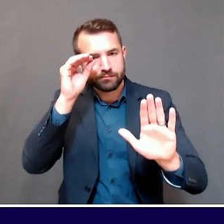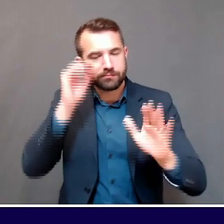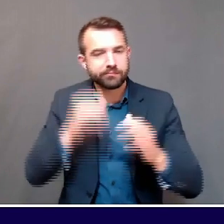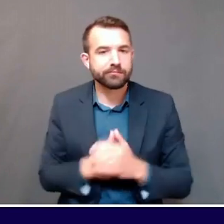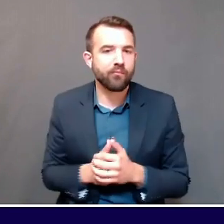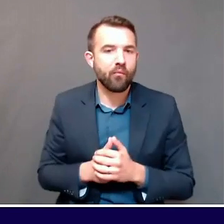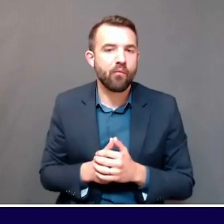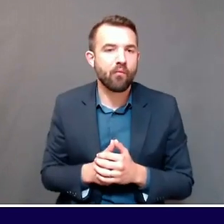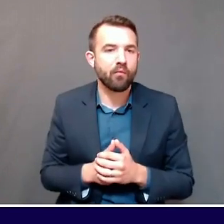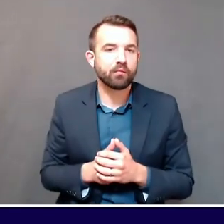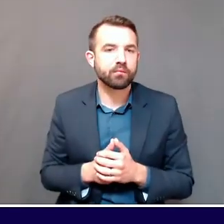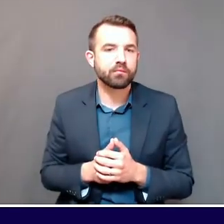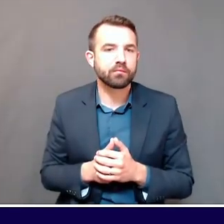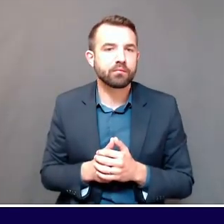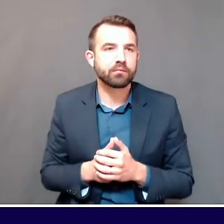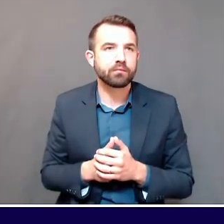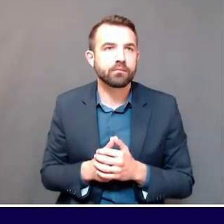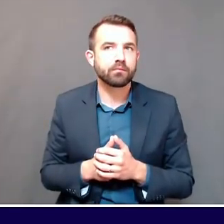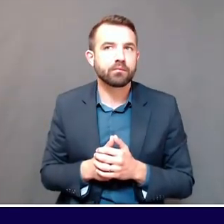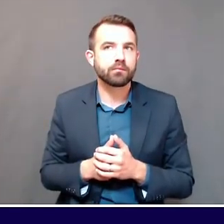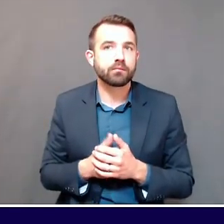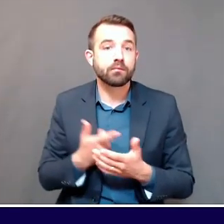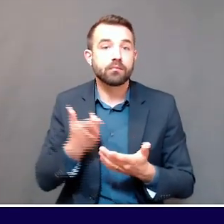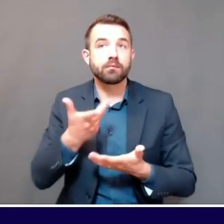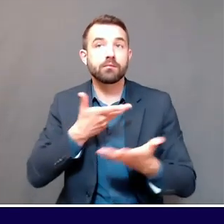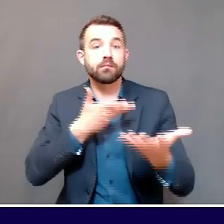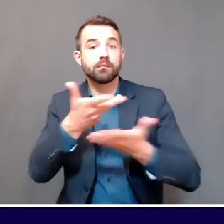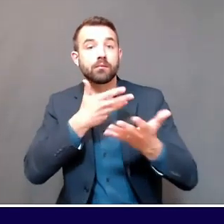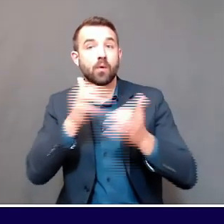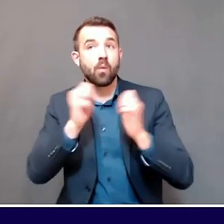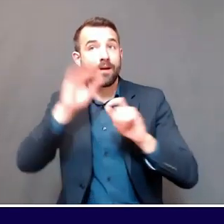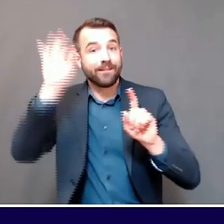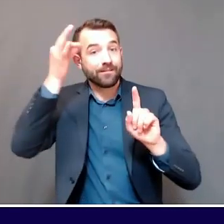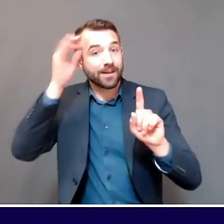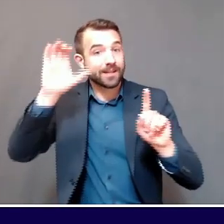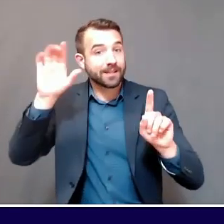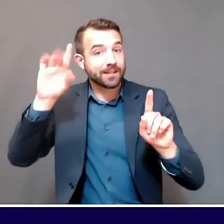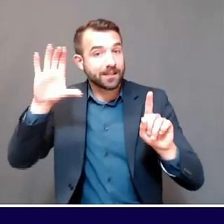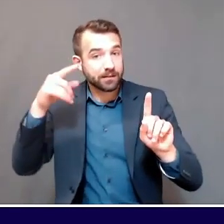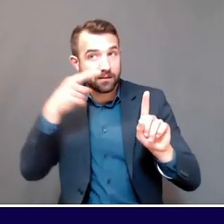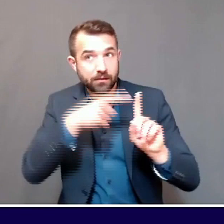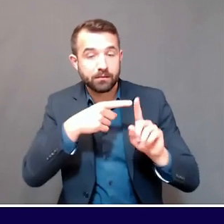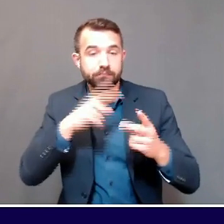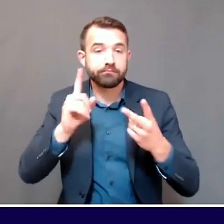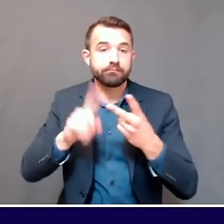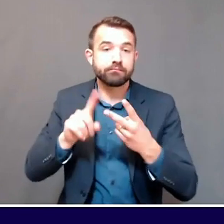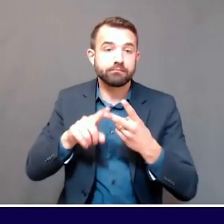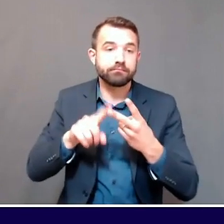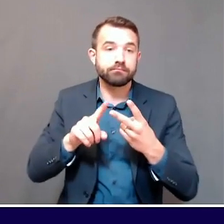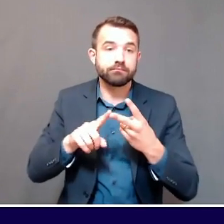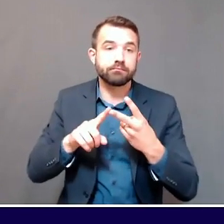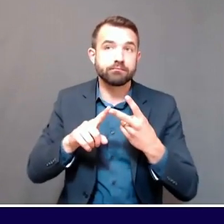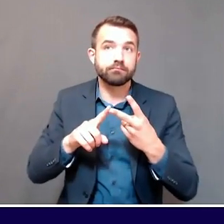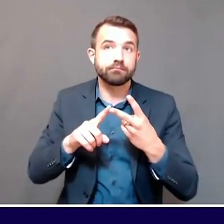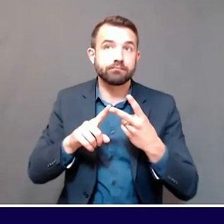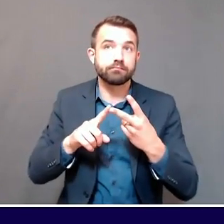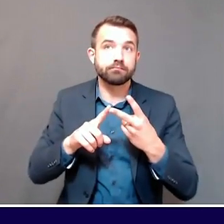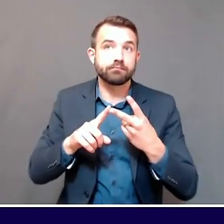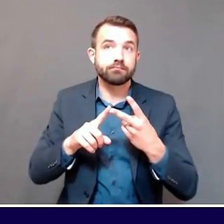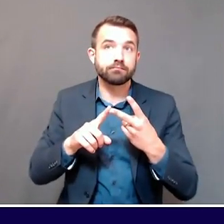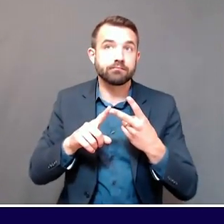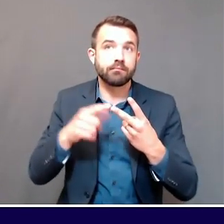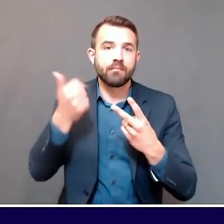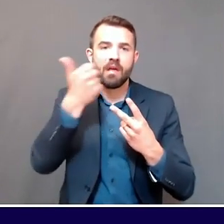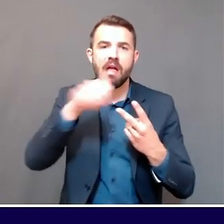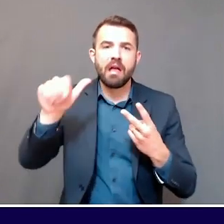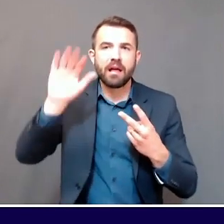with the federal partners, whether it's been at the CDC or elsewhere. Just in general,